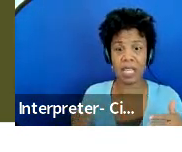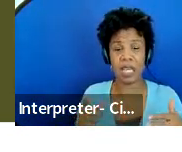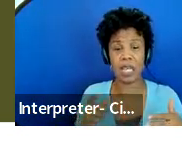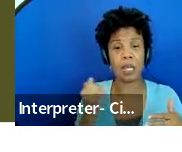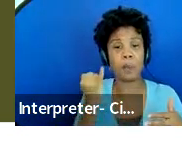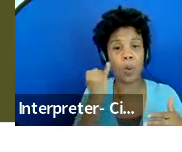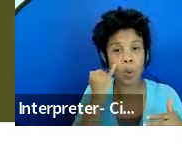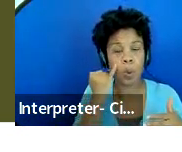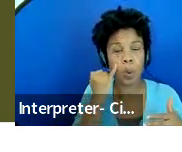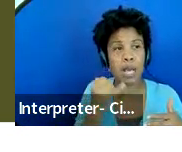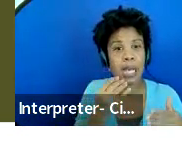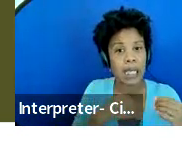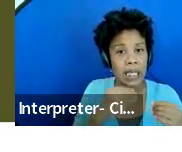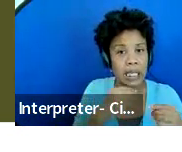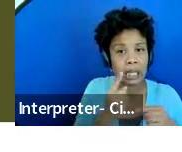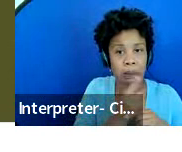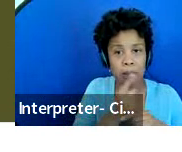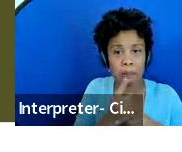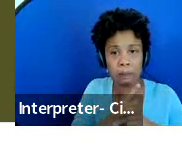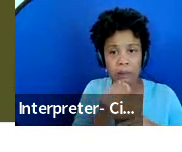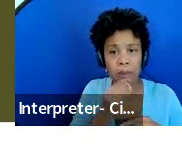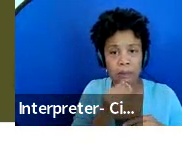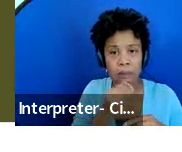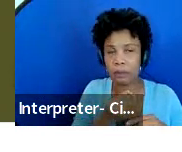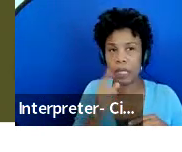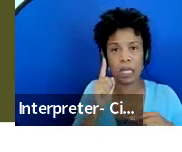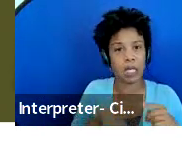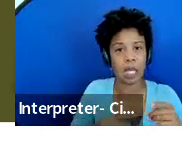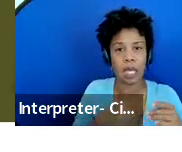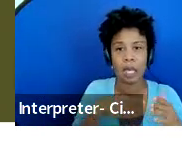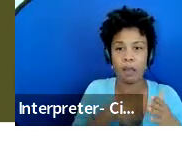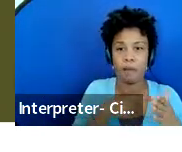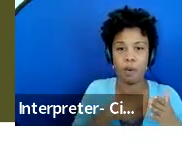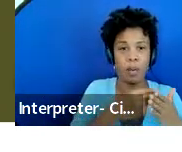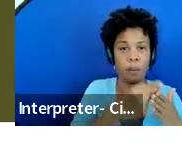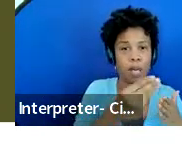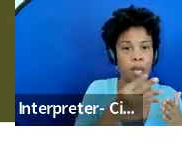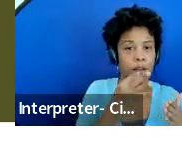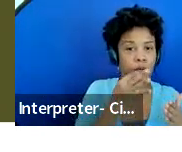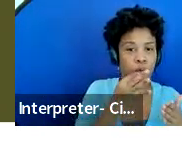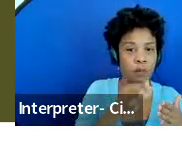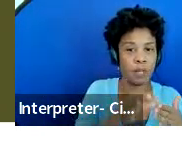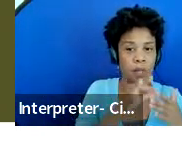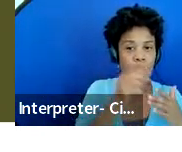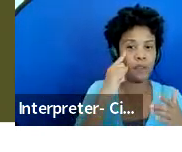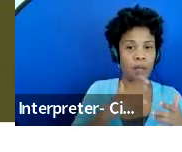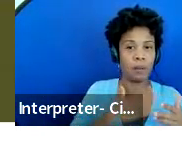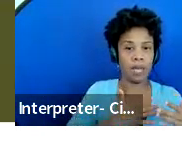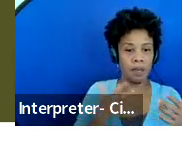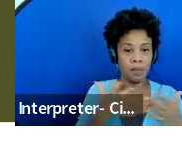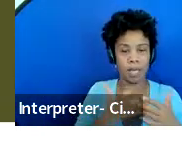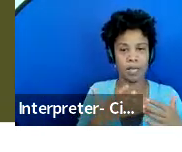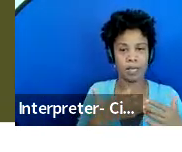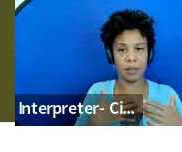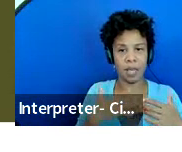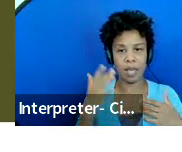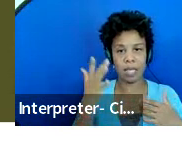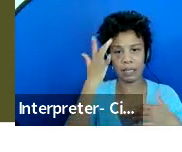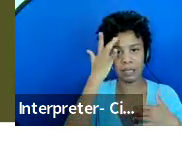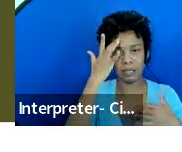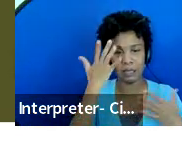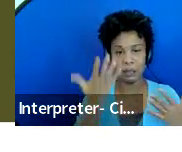meet their dietary needs. And regarding transportation, persons with disabilities had to hire private